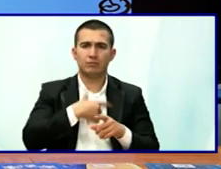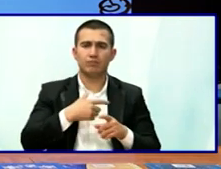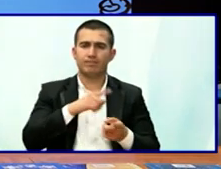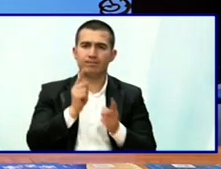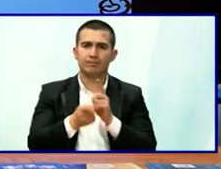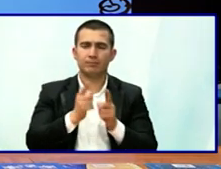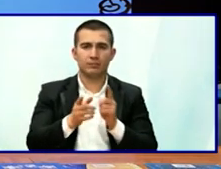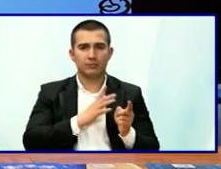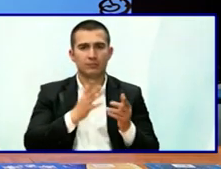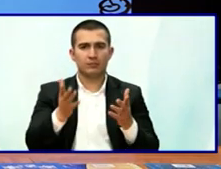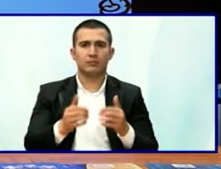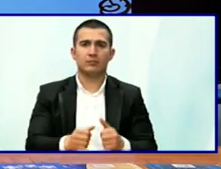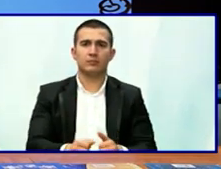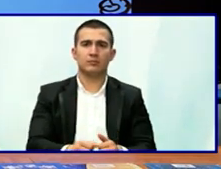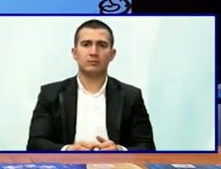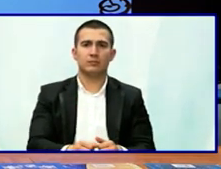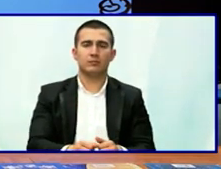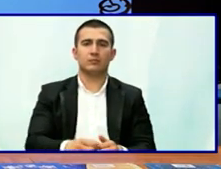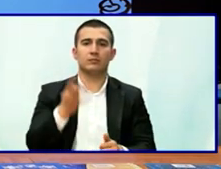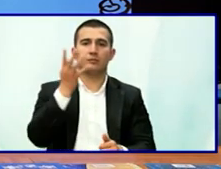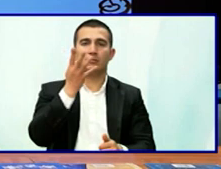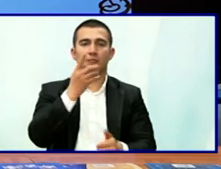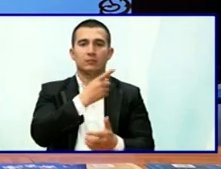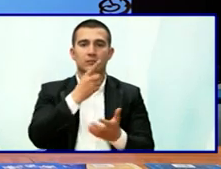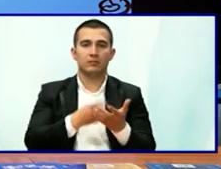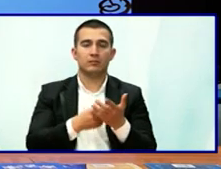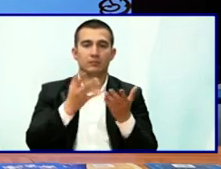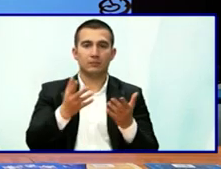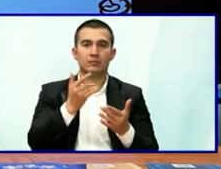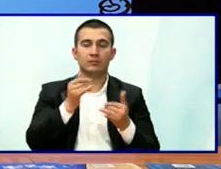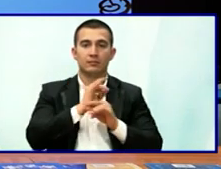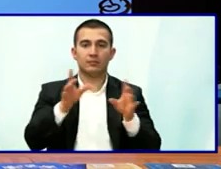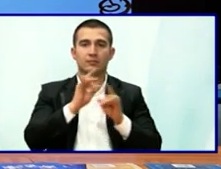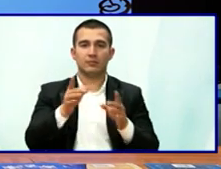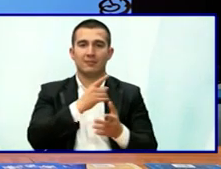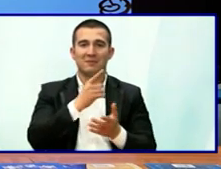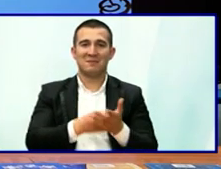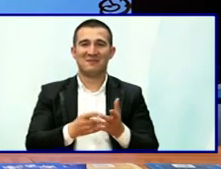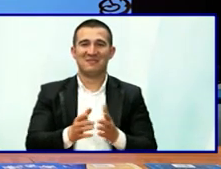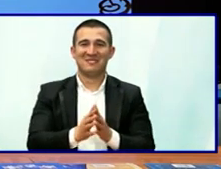tiliga tarjima qilgan. 4-chi savolimizni o'qib eshittiraman.